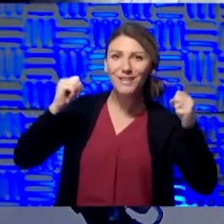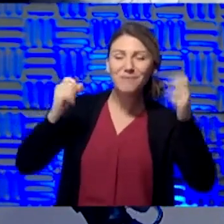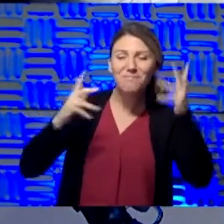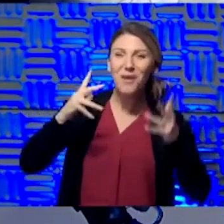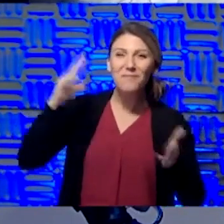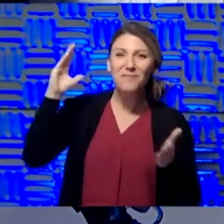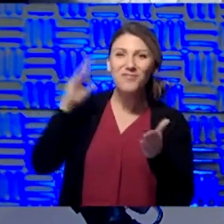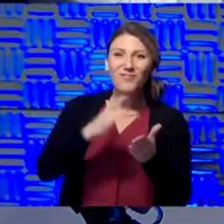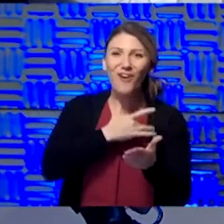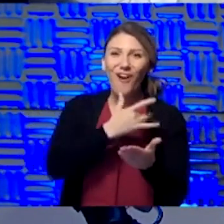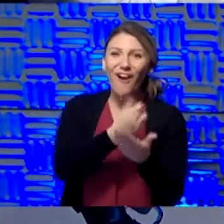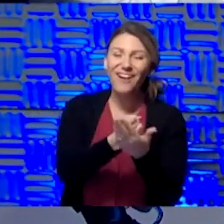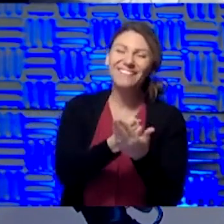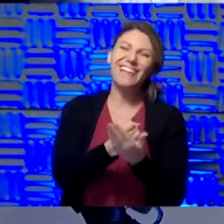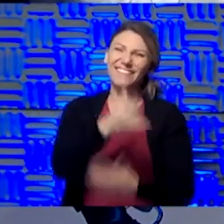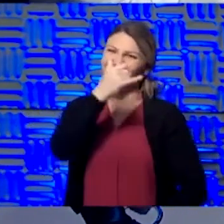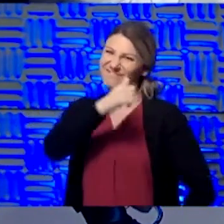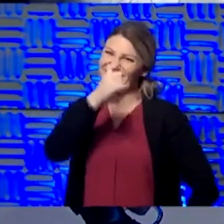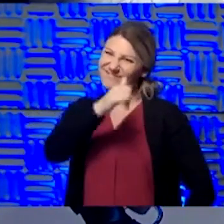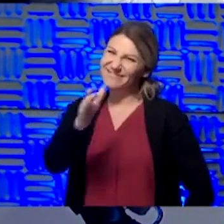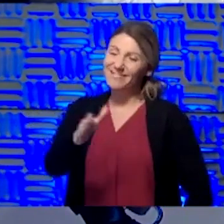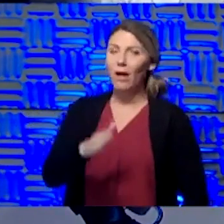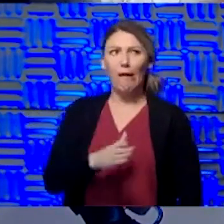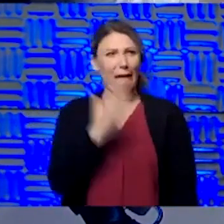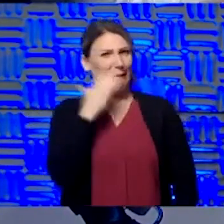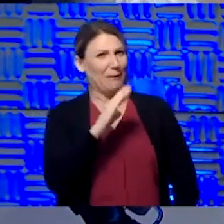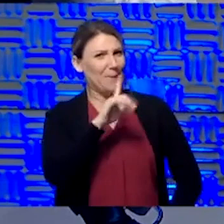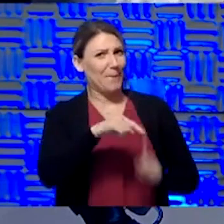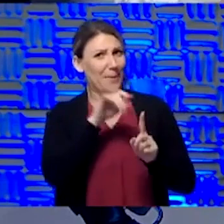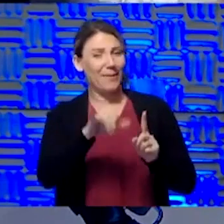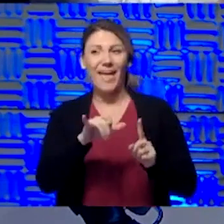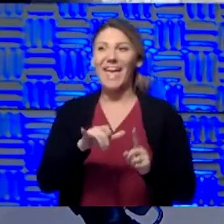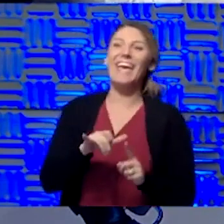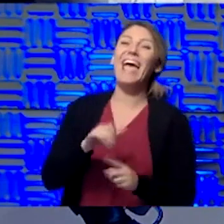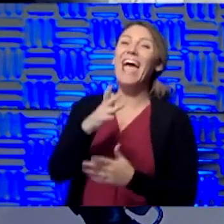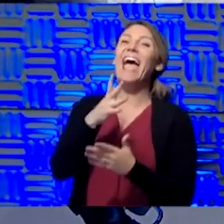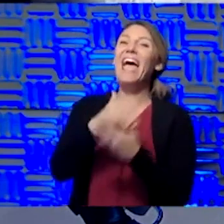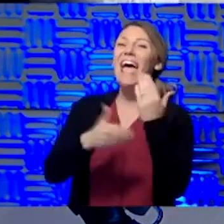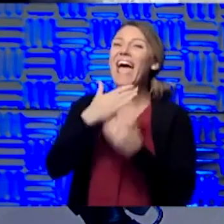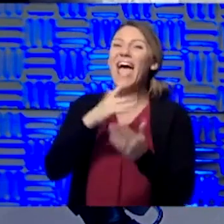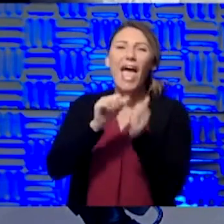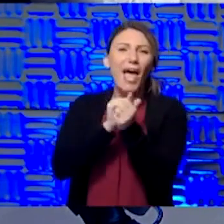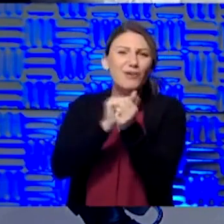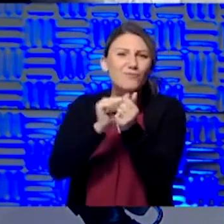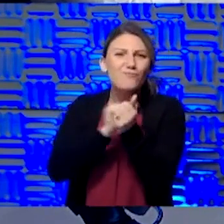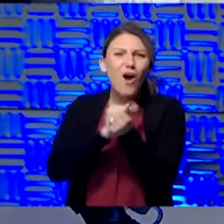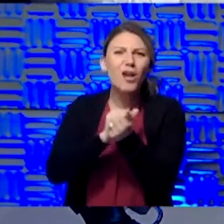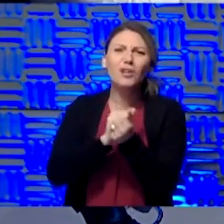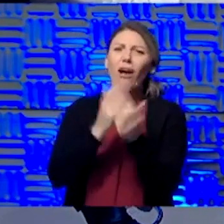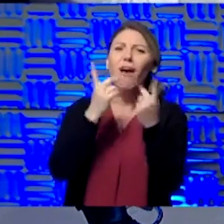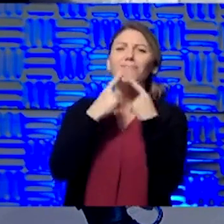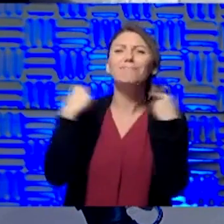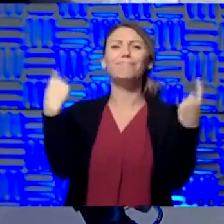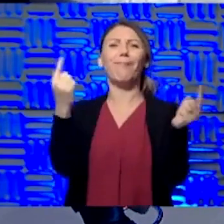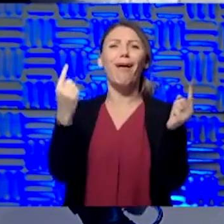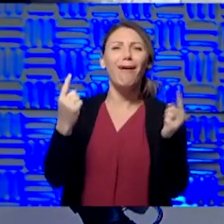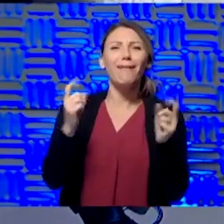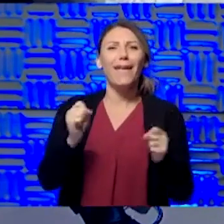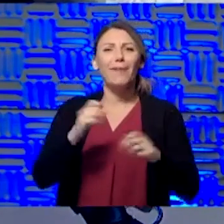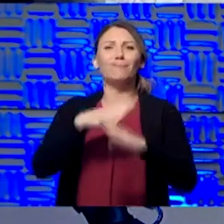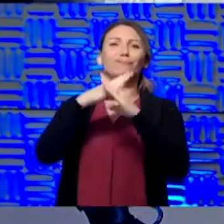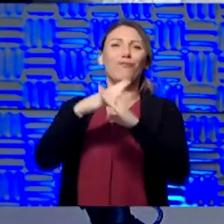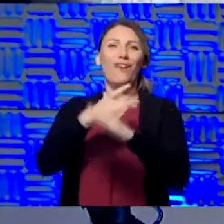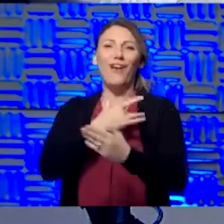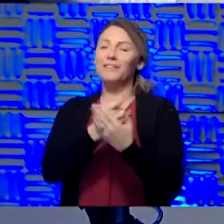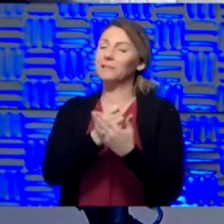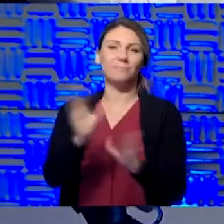what that. Okay, fine. Cardiologist shoots me down. Hand washing can protect against heart attacks. Let's get that out. I think that's a new study. Let's do that. Okay. Any